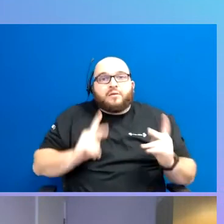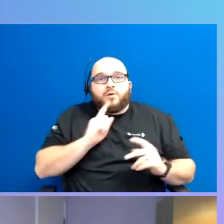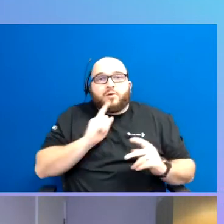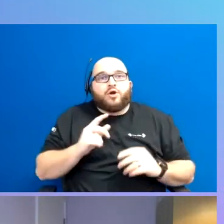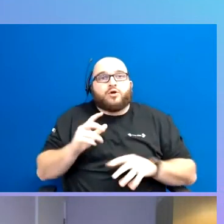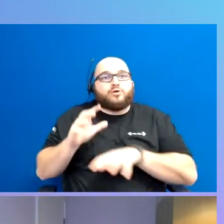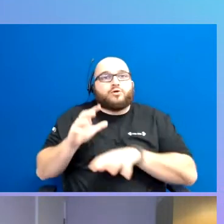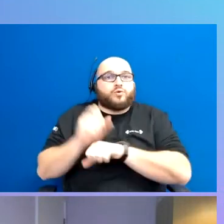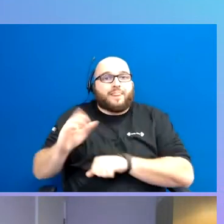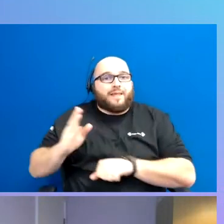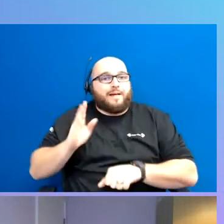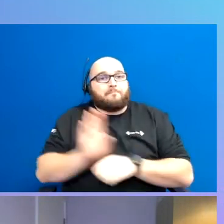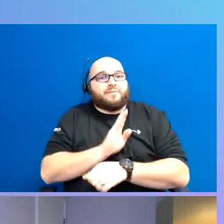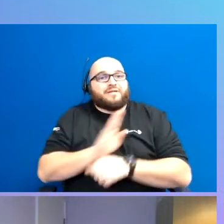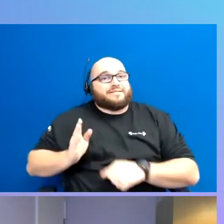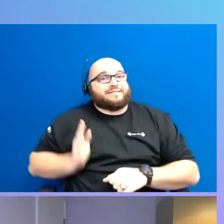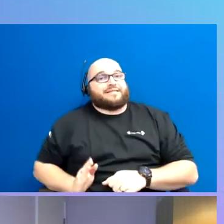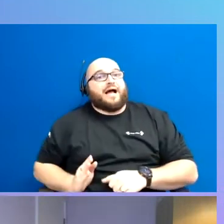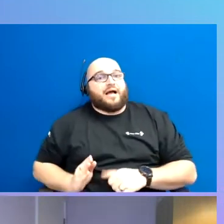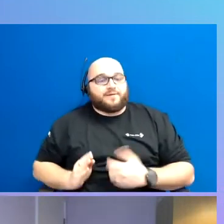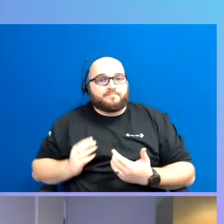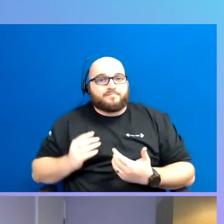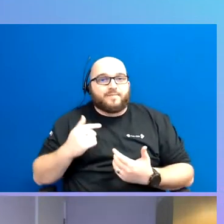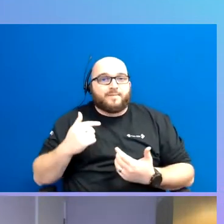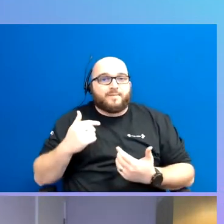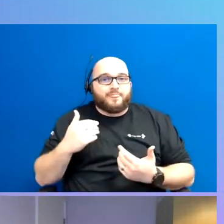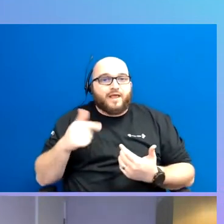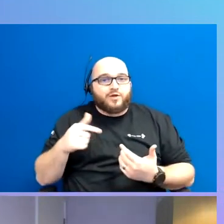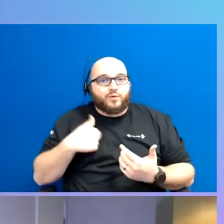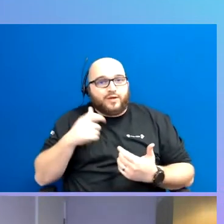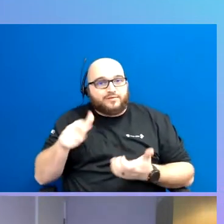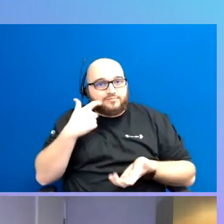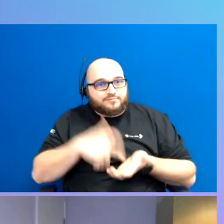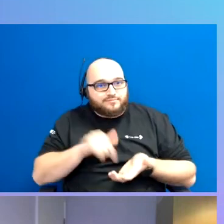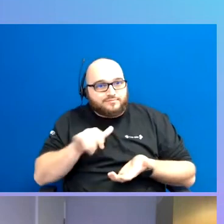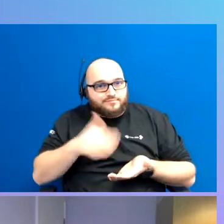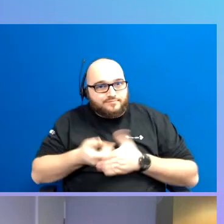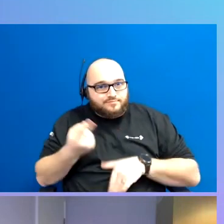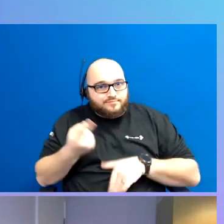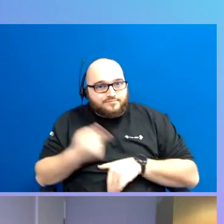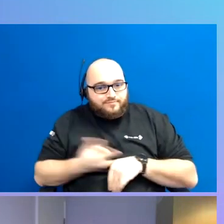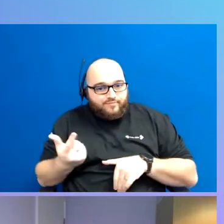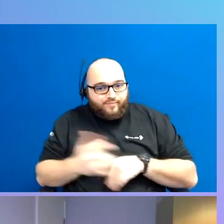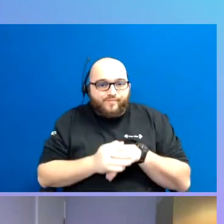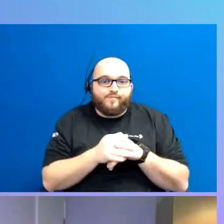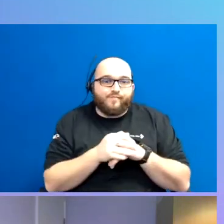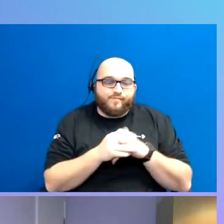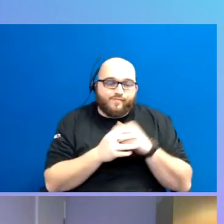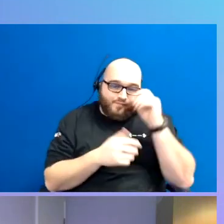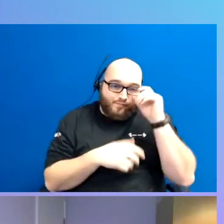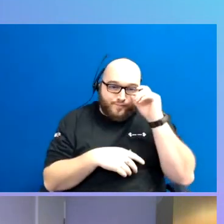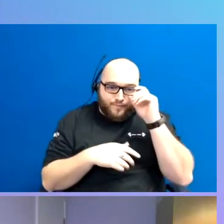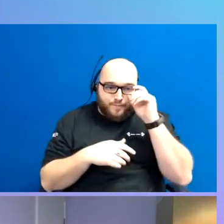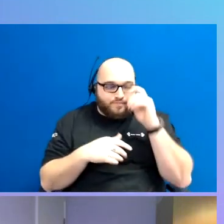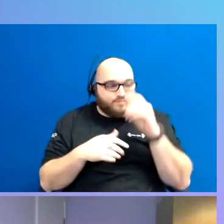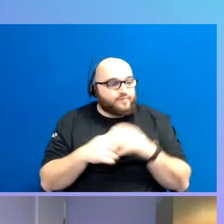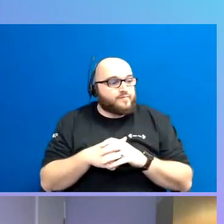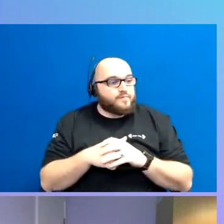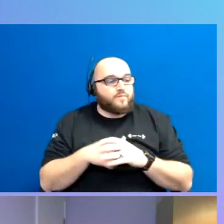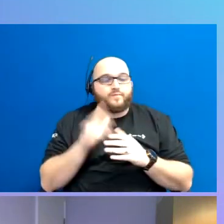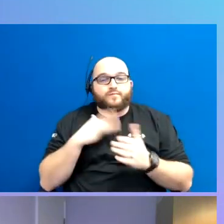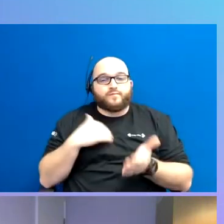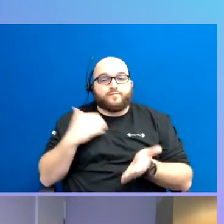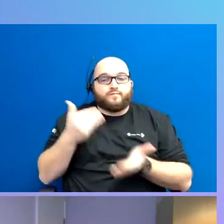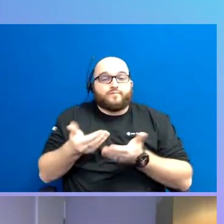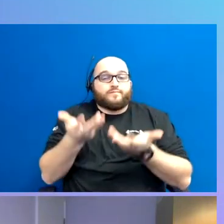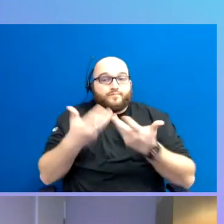accessibility and can tell that was a good day when we had that session. We're really happy to. So we're coming to the end of this